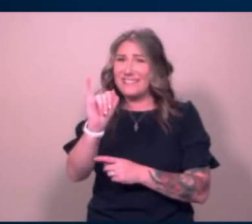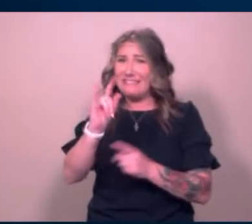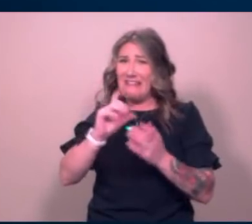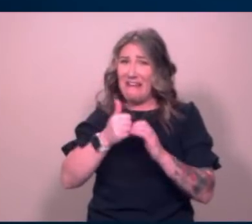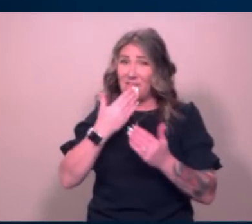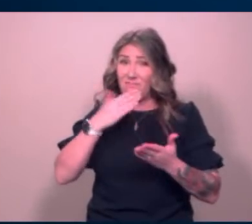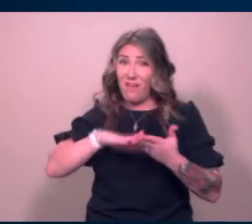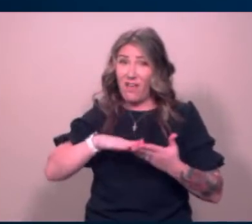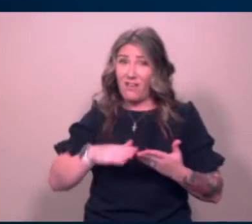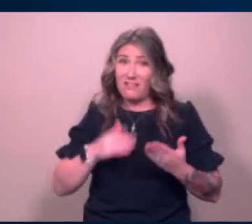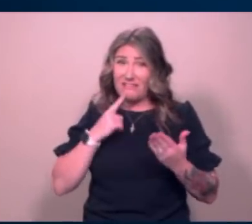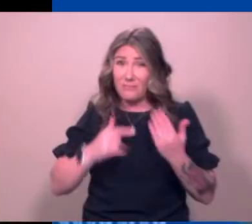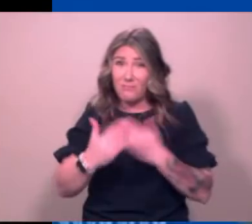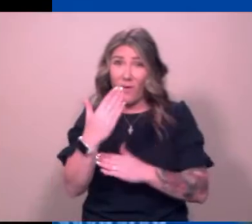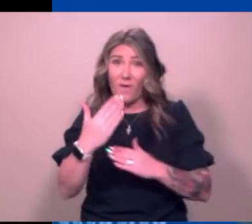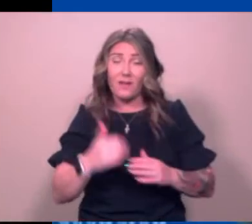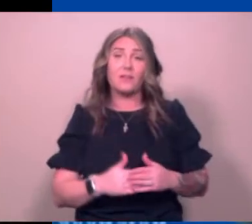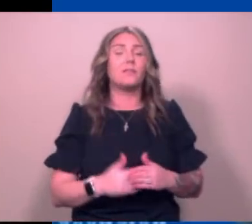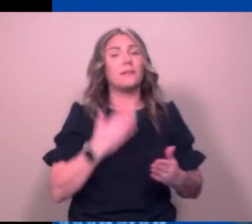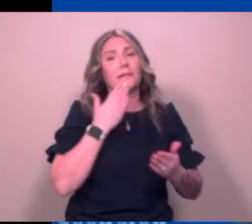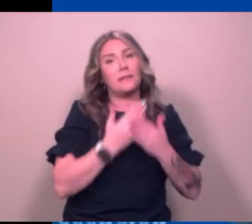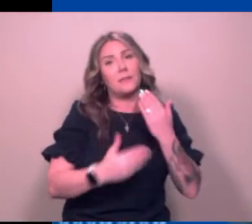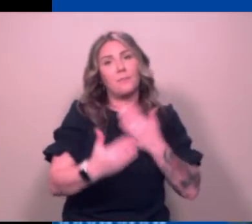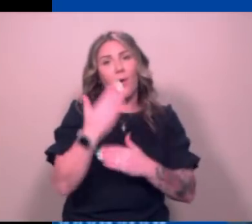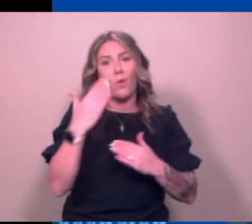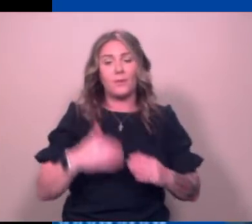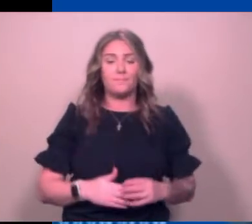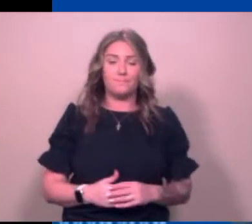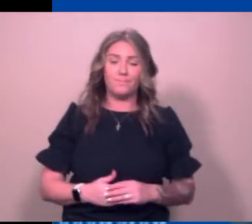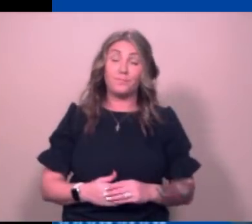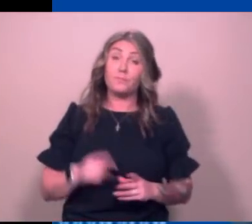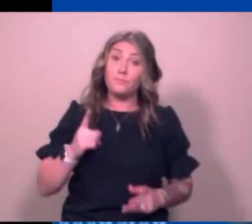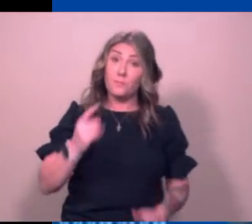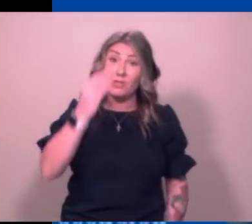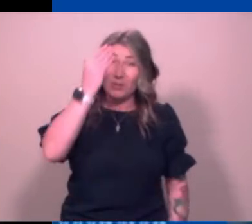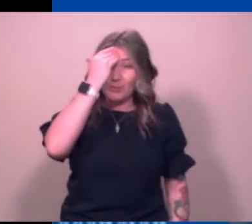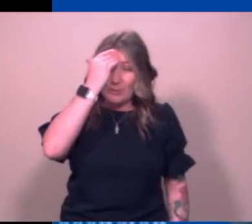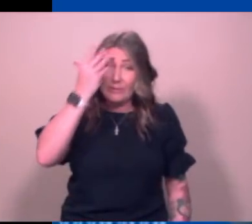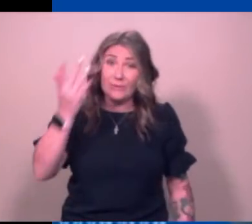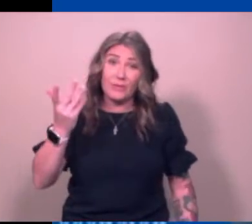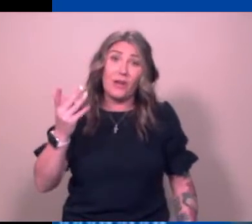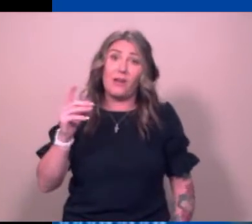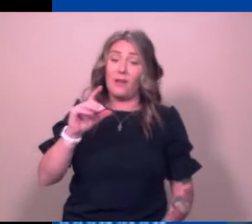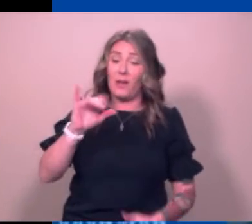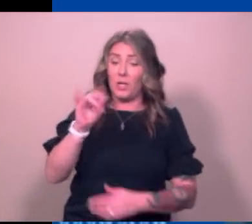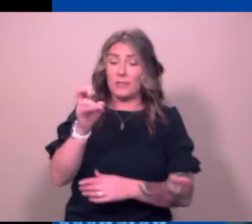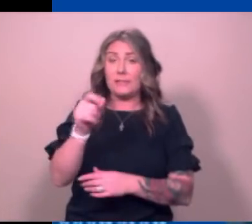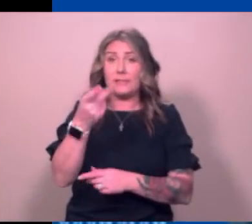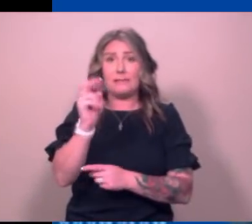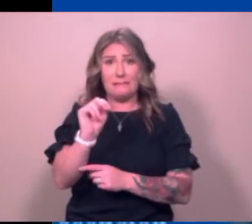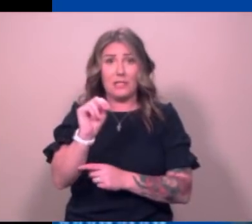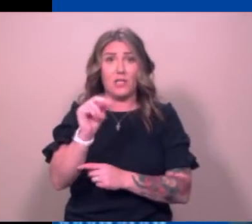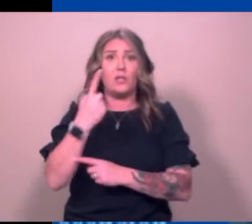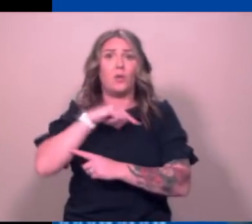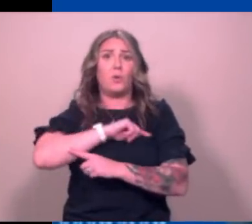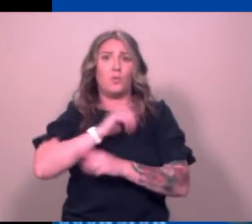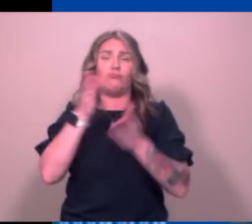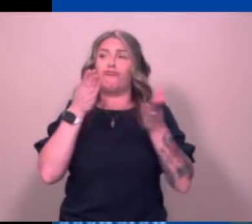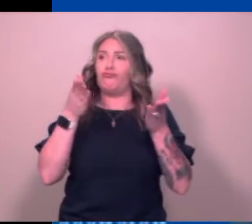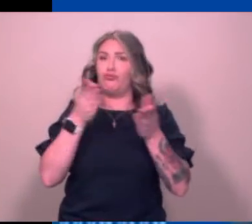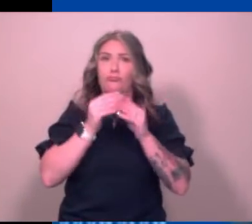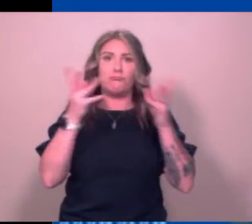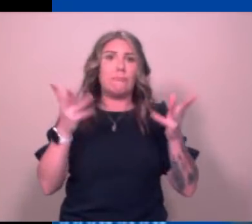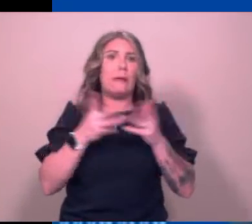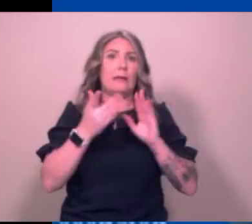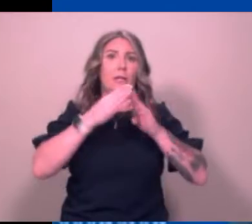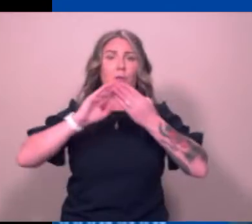man? Good morning, Steve. So, as you know, Ascension Via Christi, we serve multiple communities across